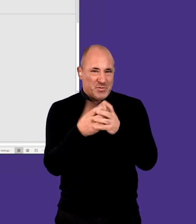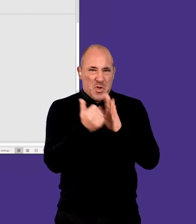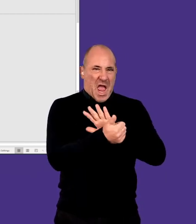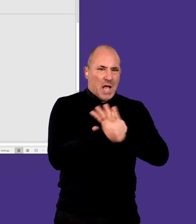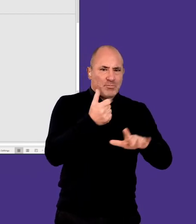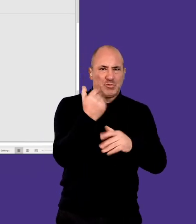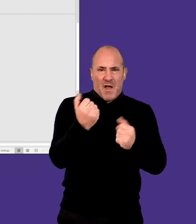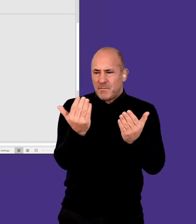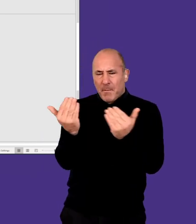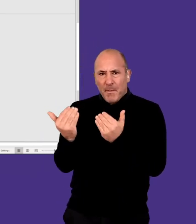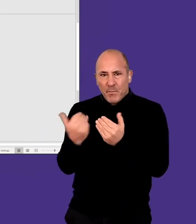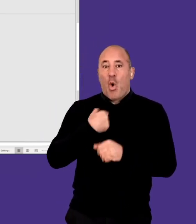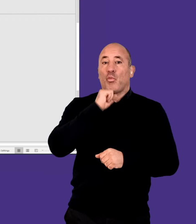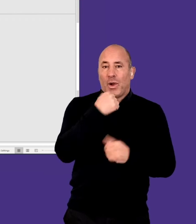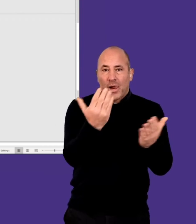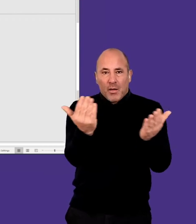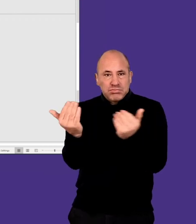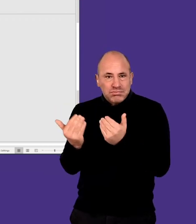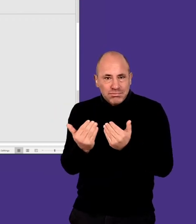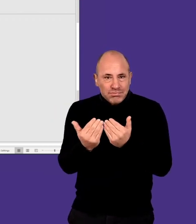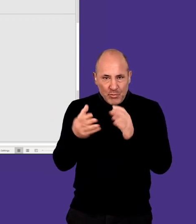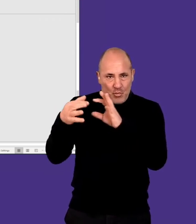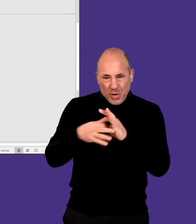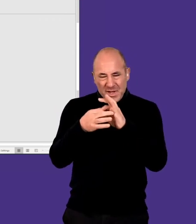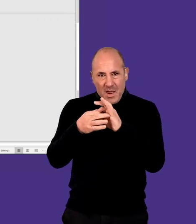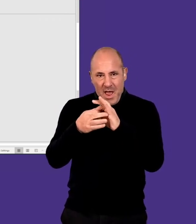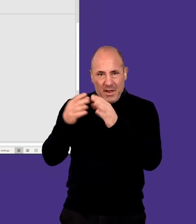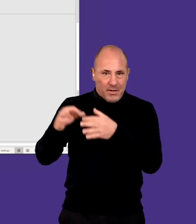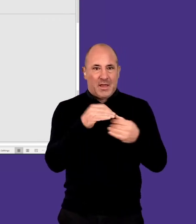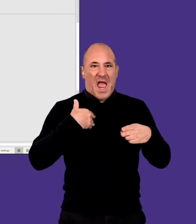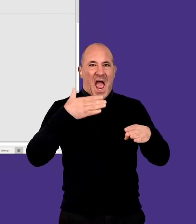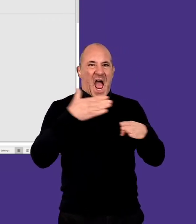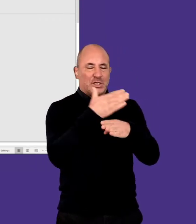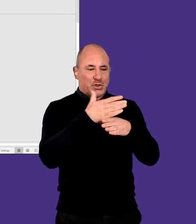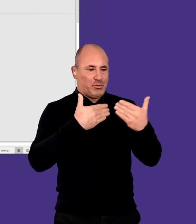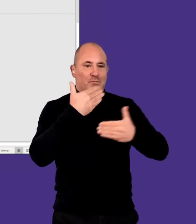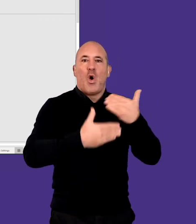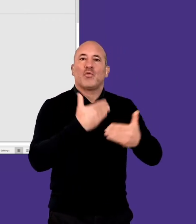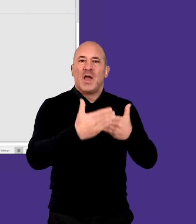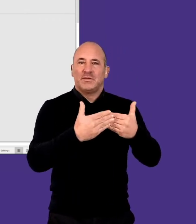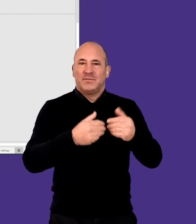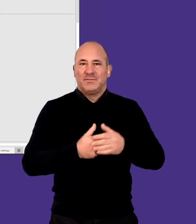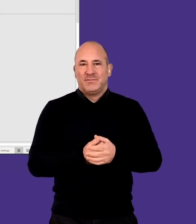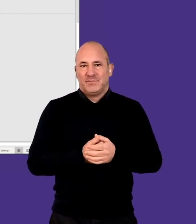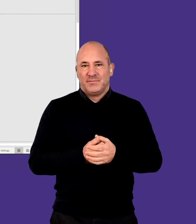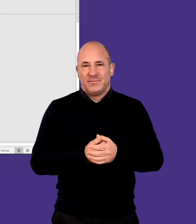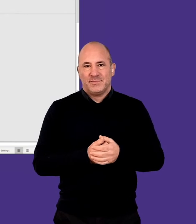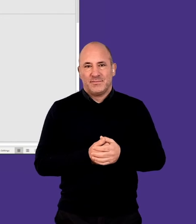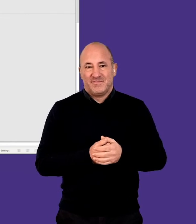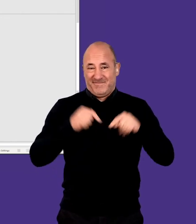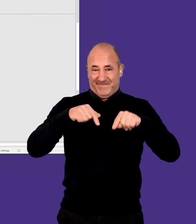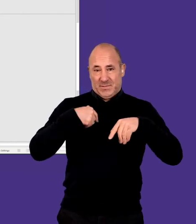is the groups and expertise you have, or those that you'll bring together, that will collaborate with you on the actions you will take to make progress. And